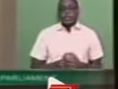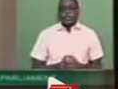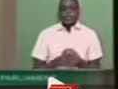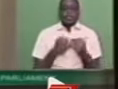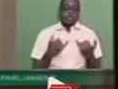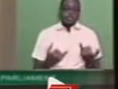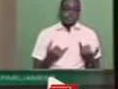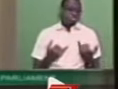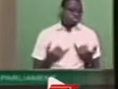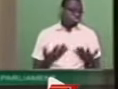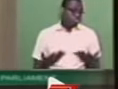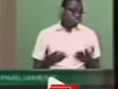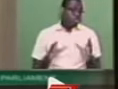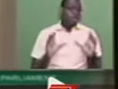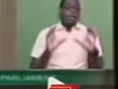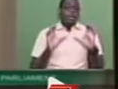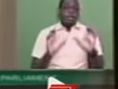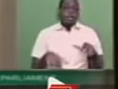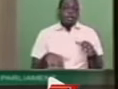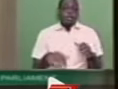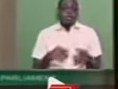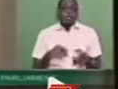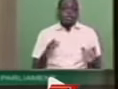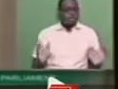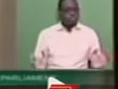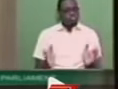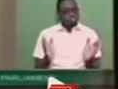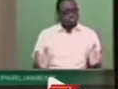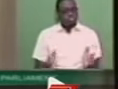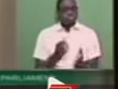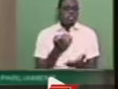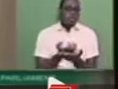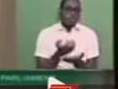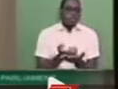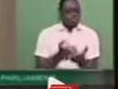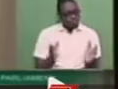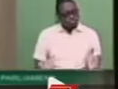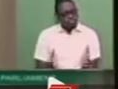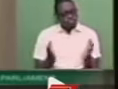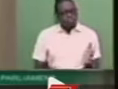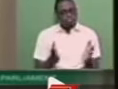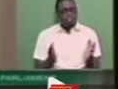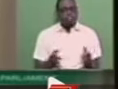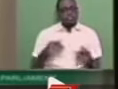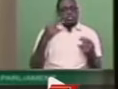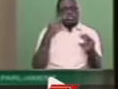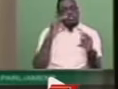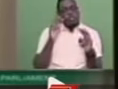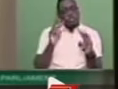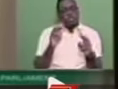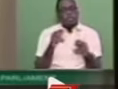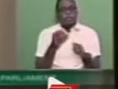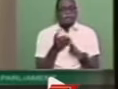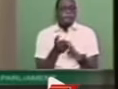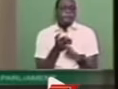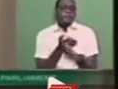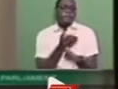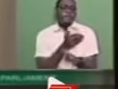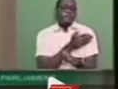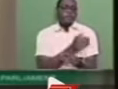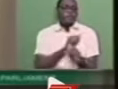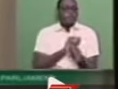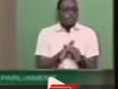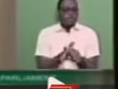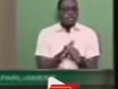of our economy, and be able to see that before COVID, this government put the economy in intensive care.